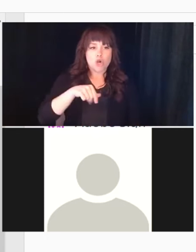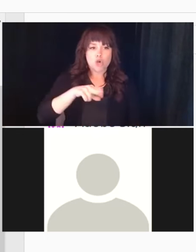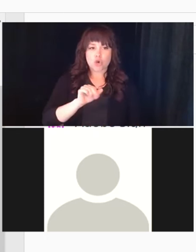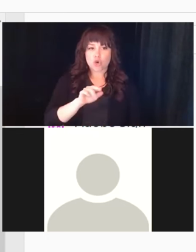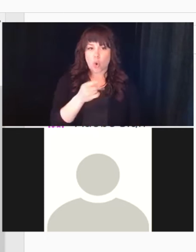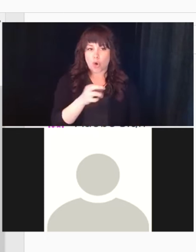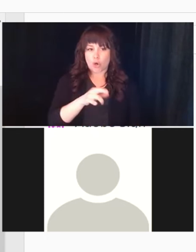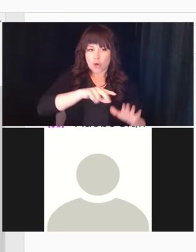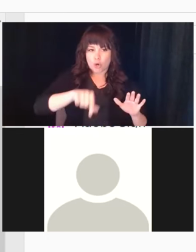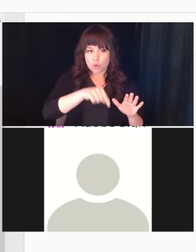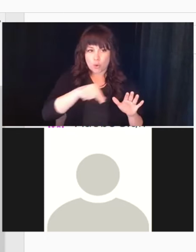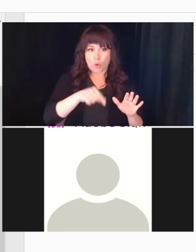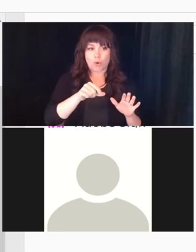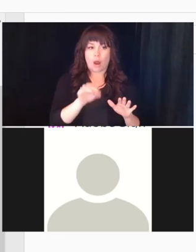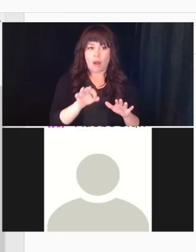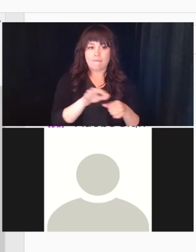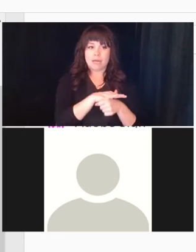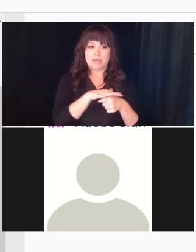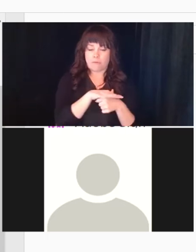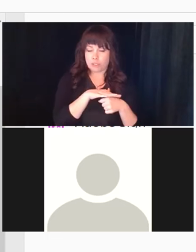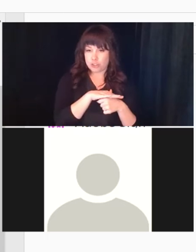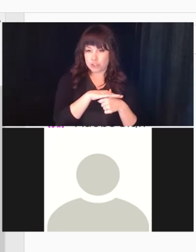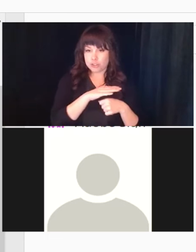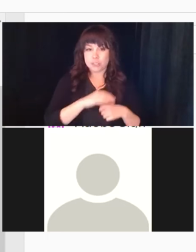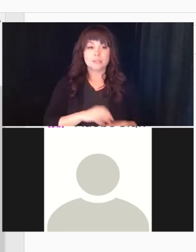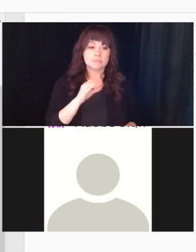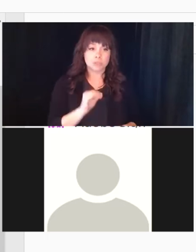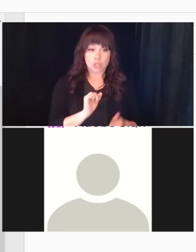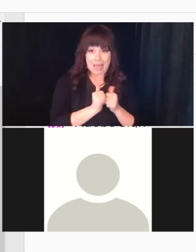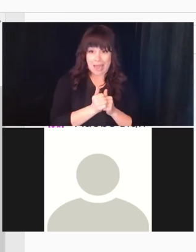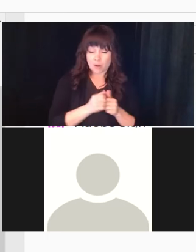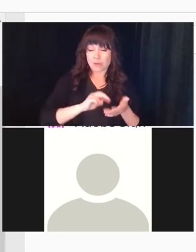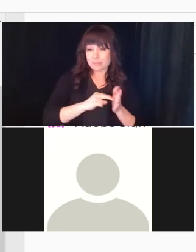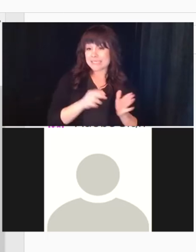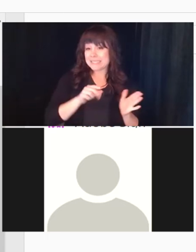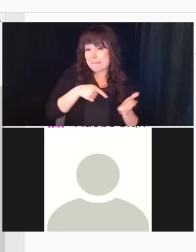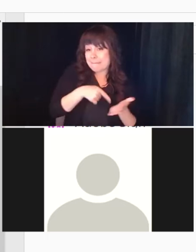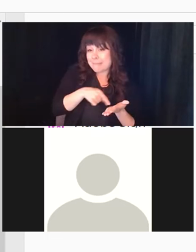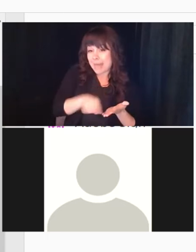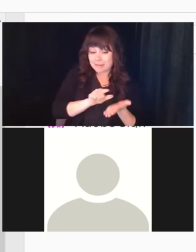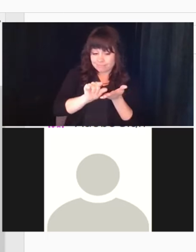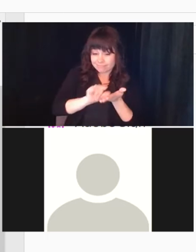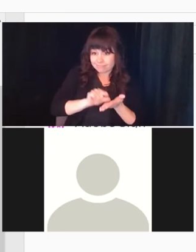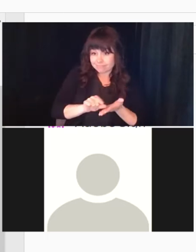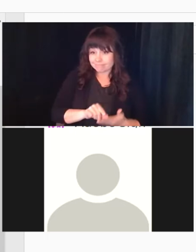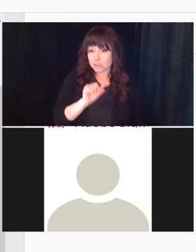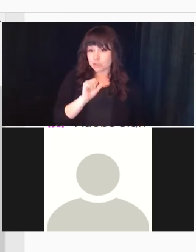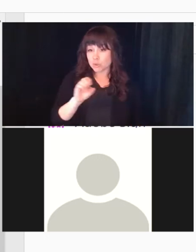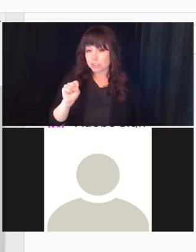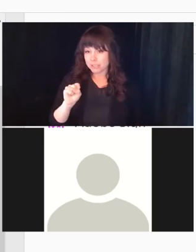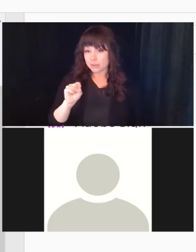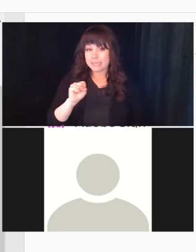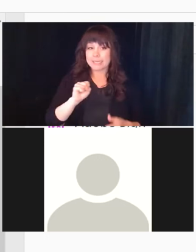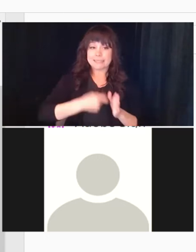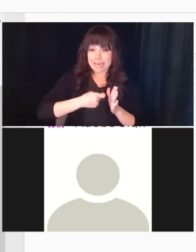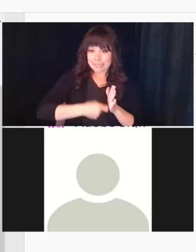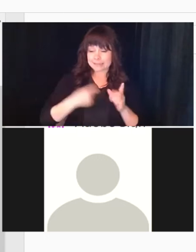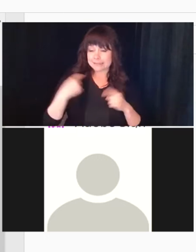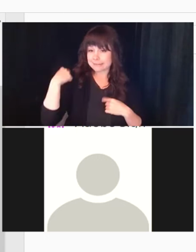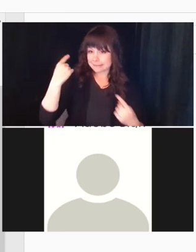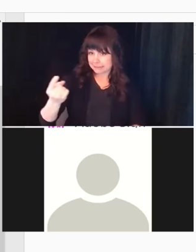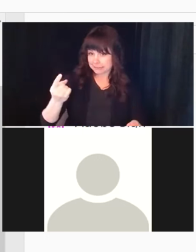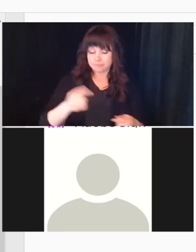they do that is by paying Social Security taxes over their working career. All right, so in 2022, a